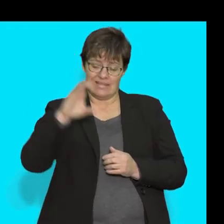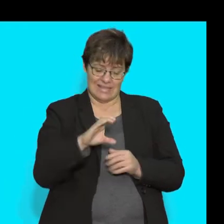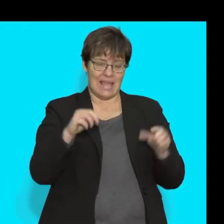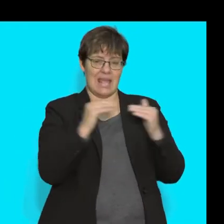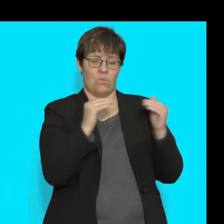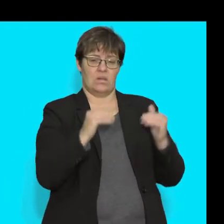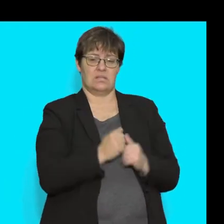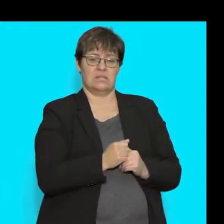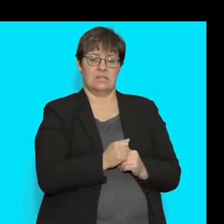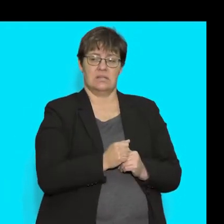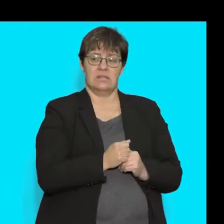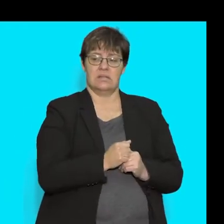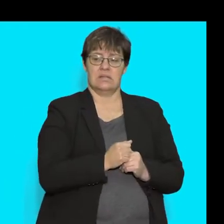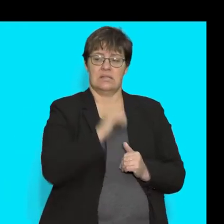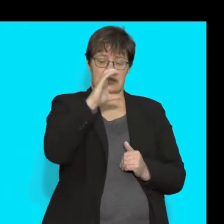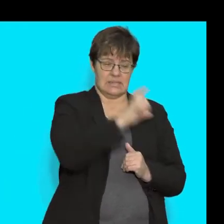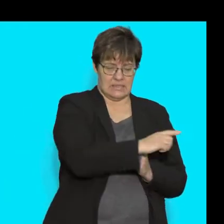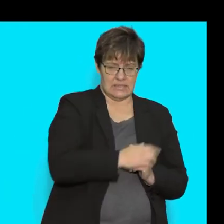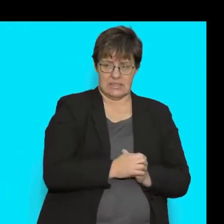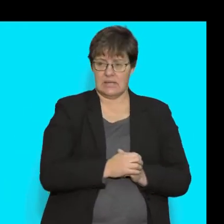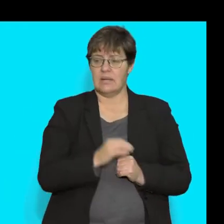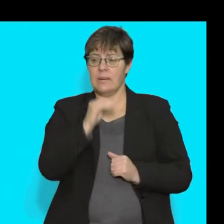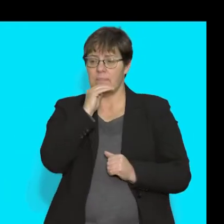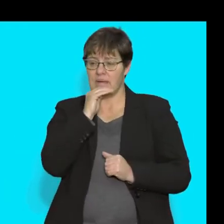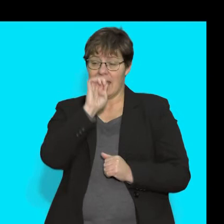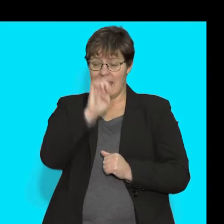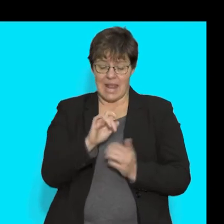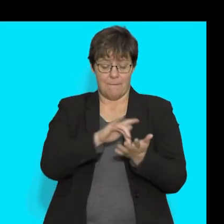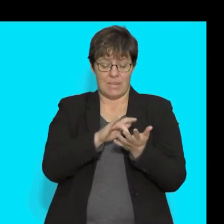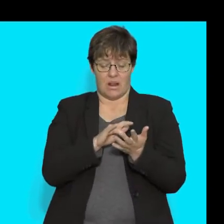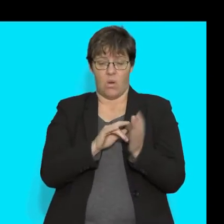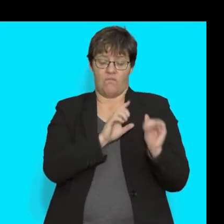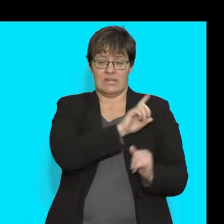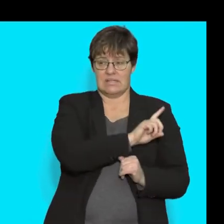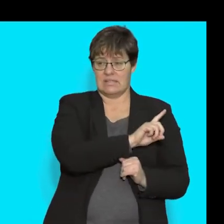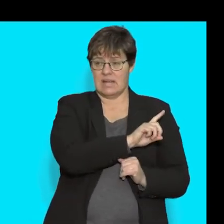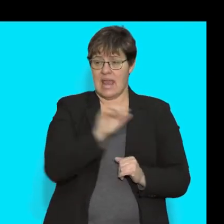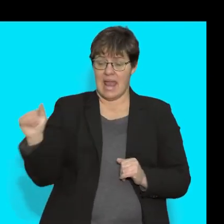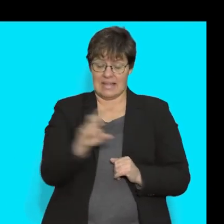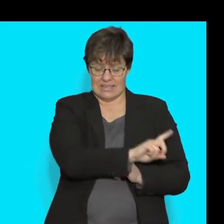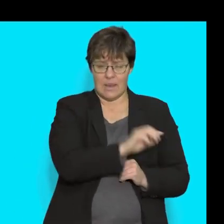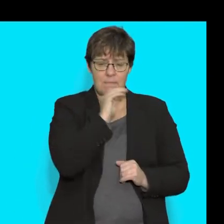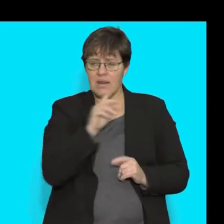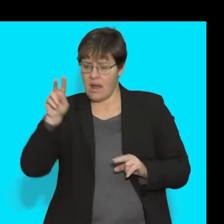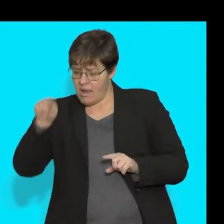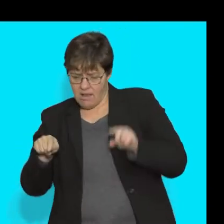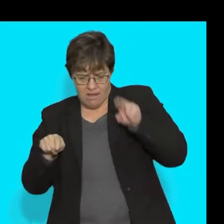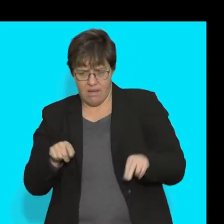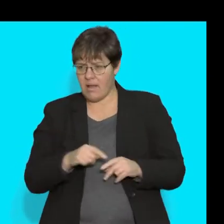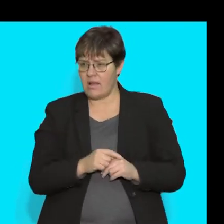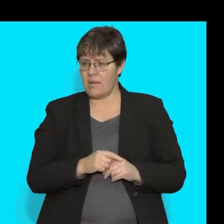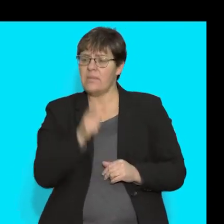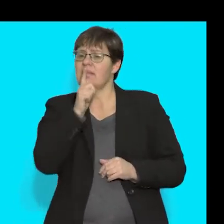CD. And then E is the midpoint of AD. It means DE is equals to AE. Do you